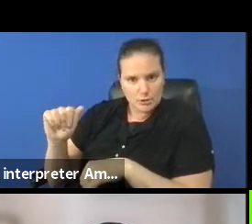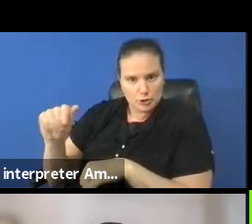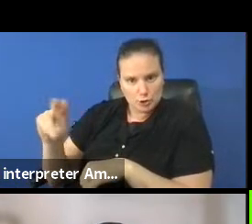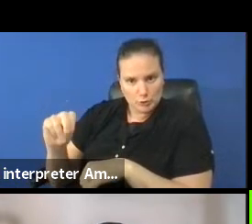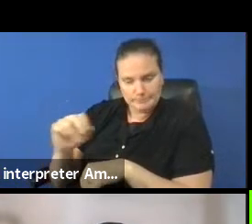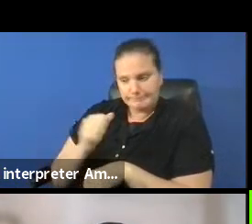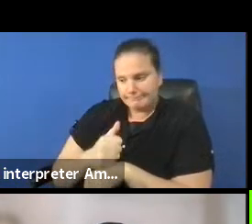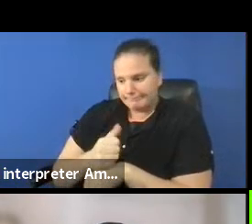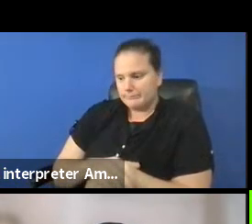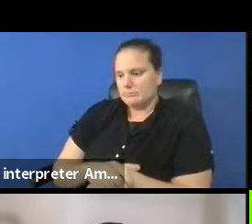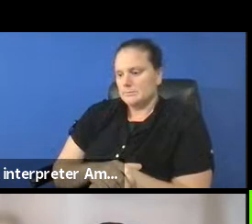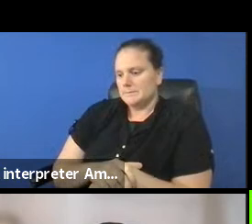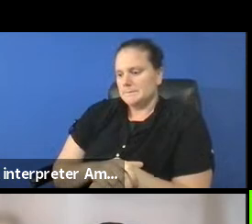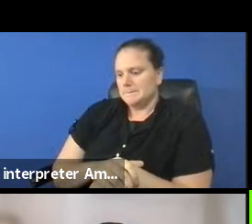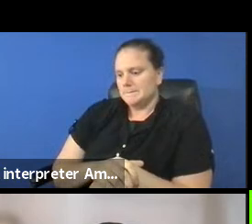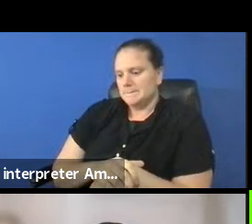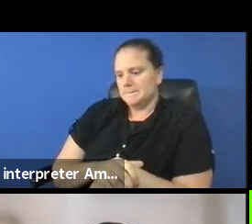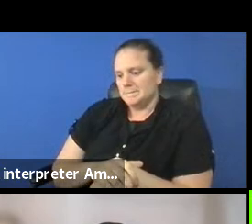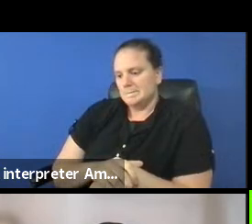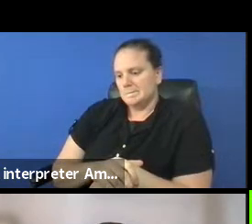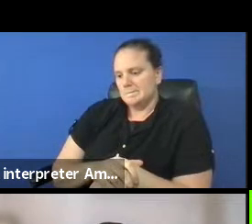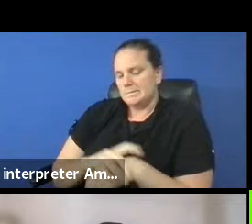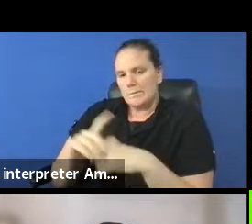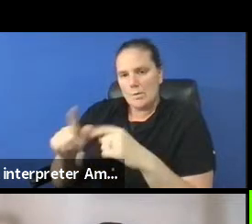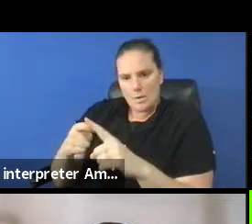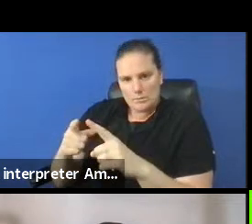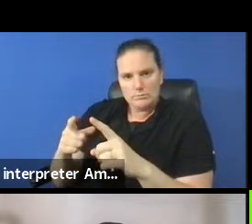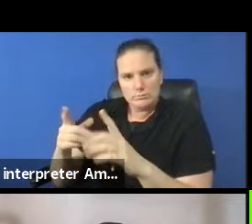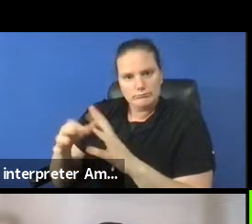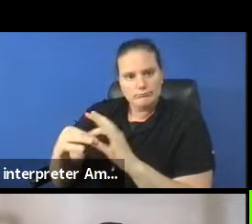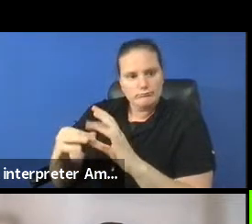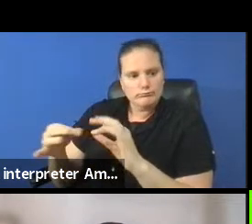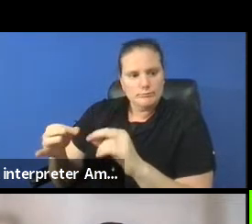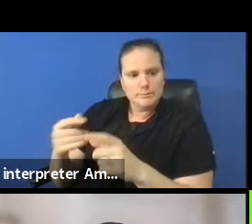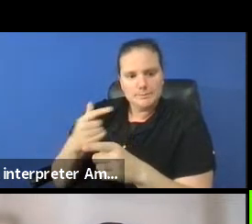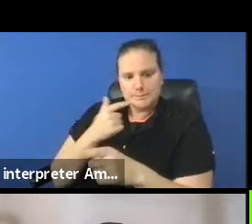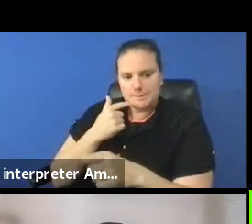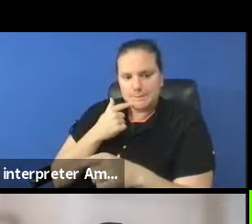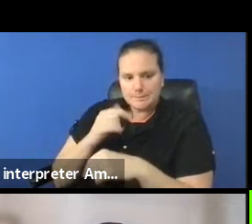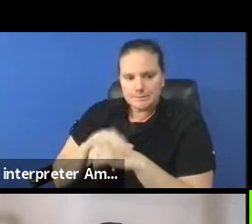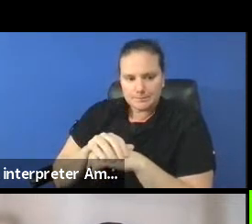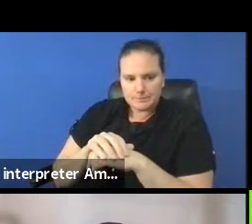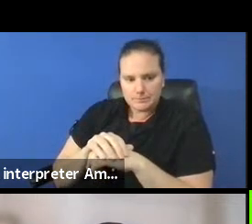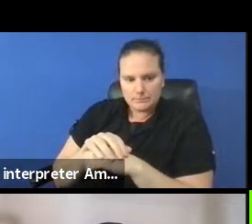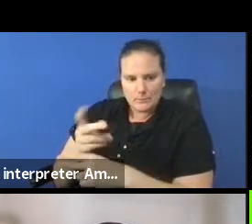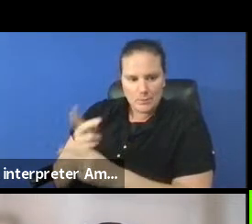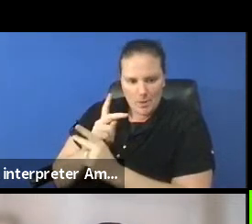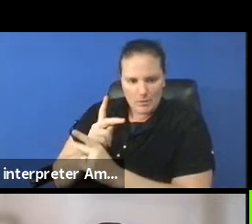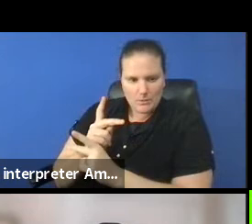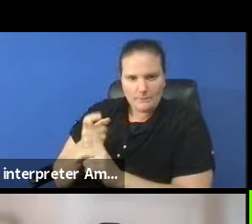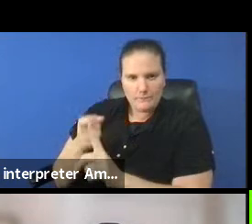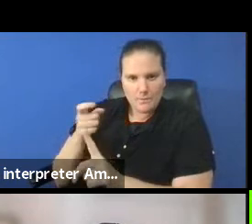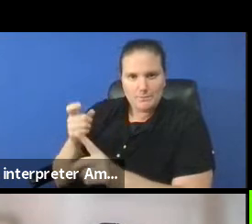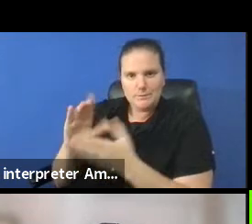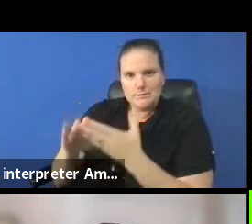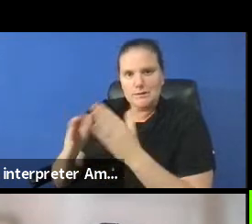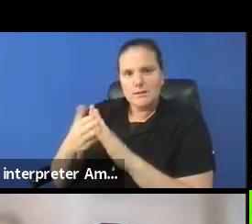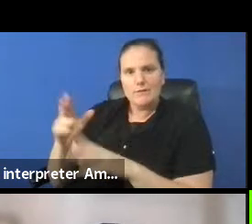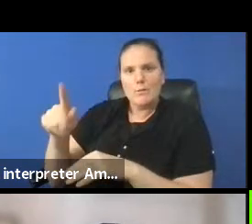So one piece of commentary was kind of borrowing from the City of